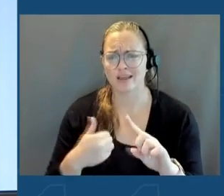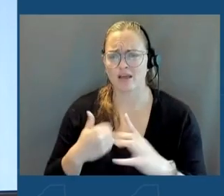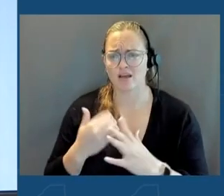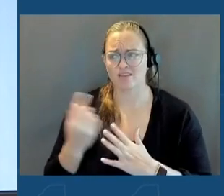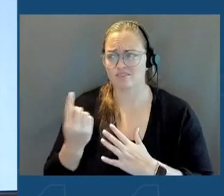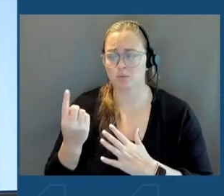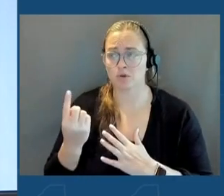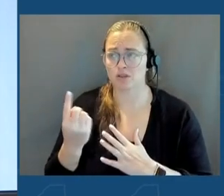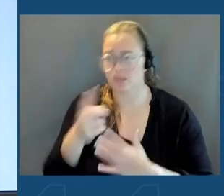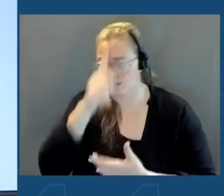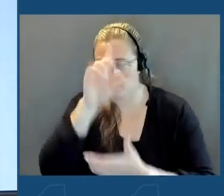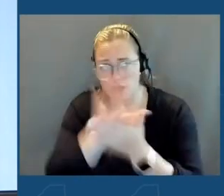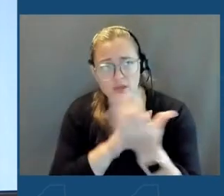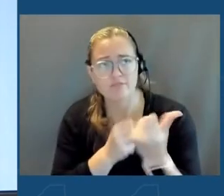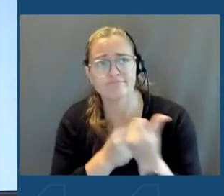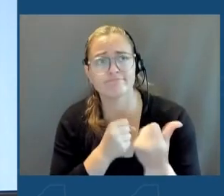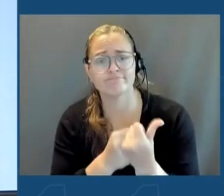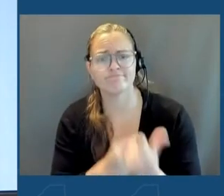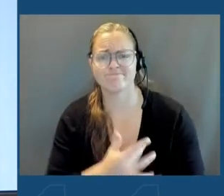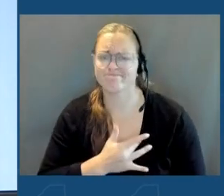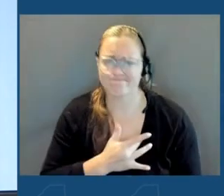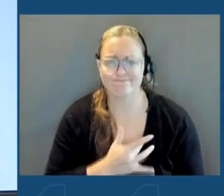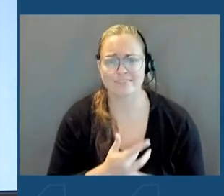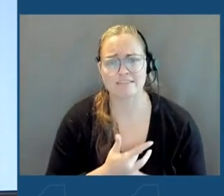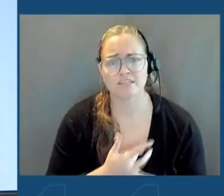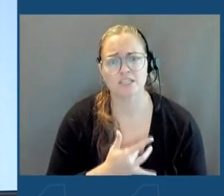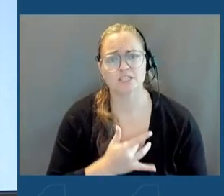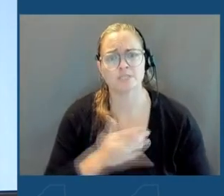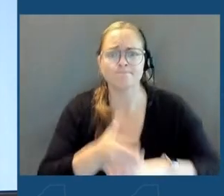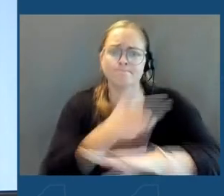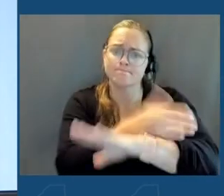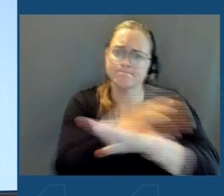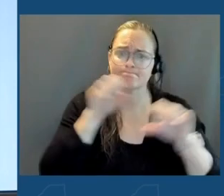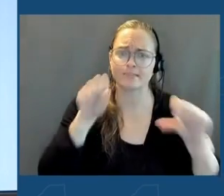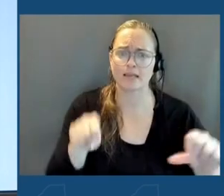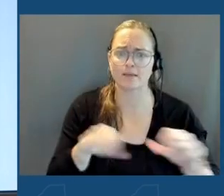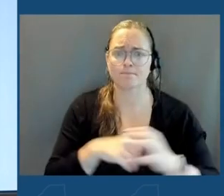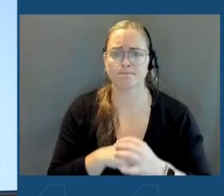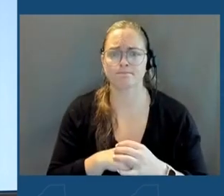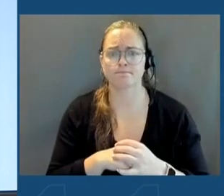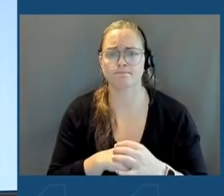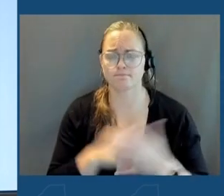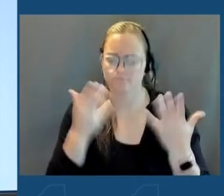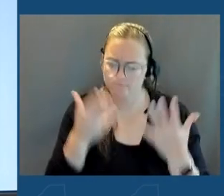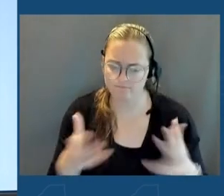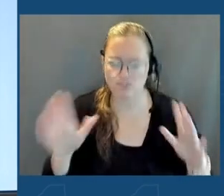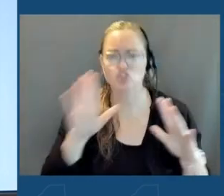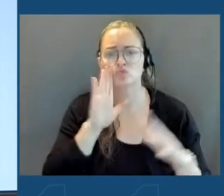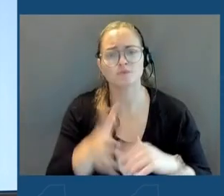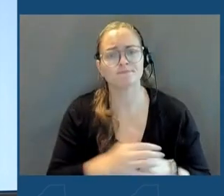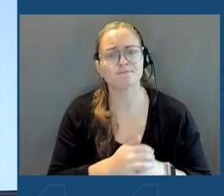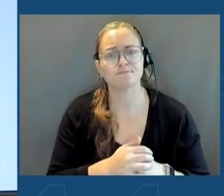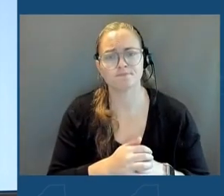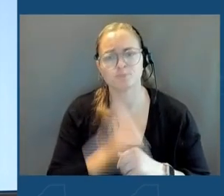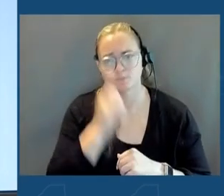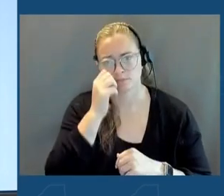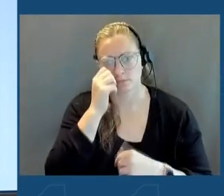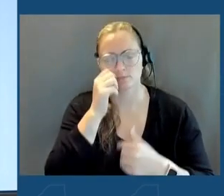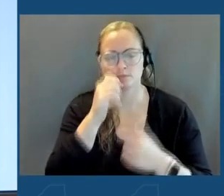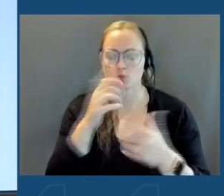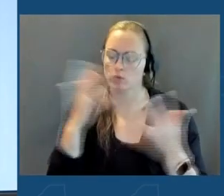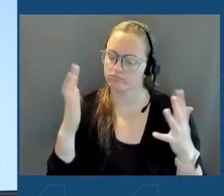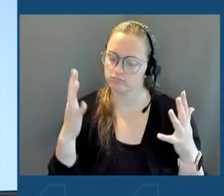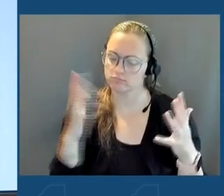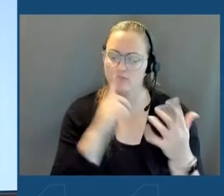believes so deeply to their core that this could be even better, and they get it done, I want to commend him for being an exemplary